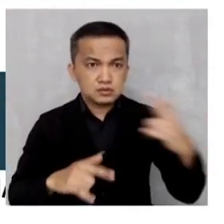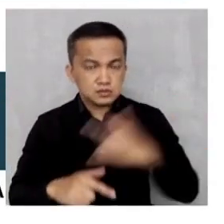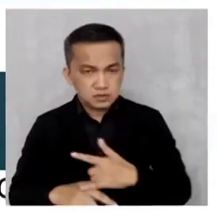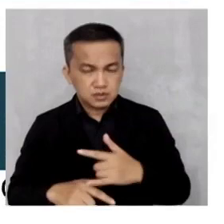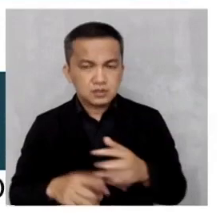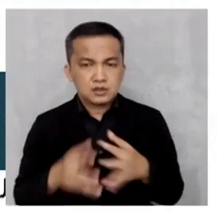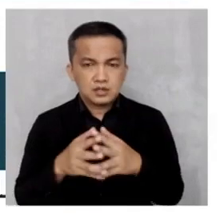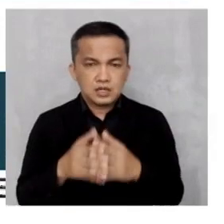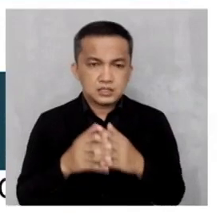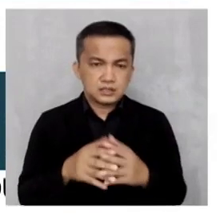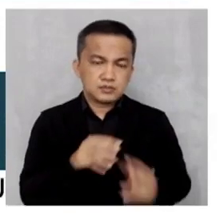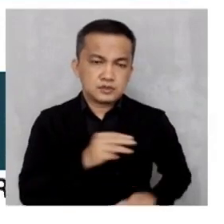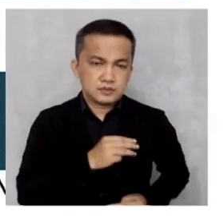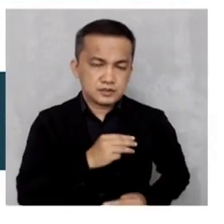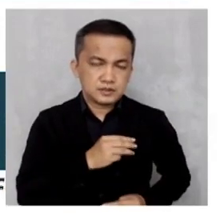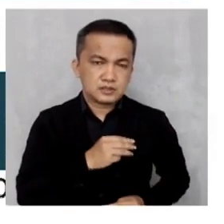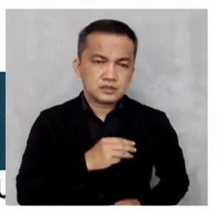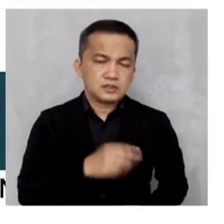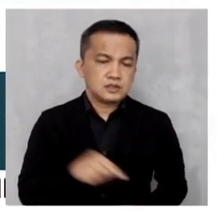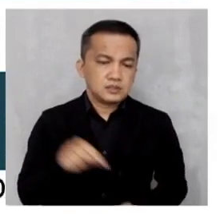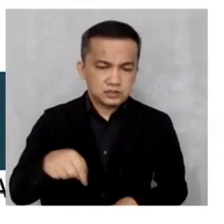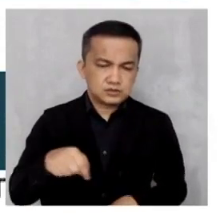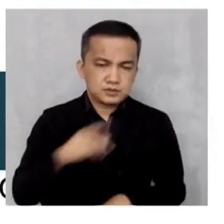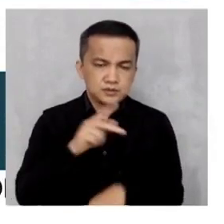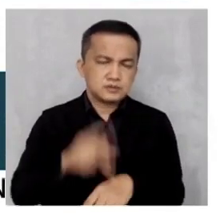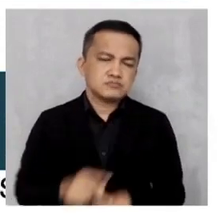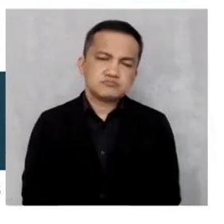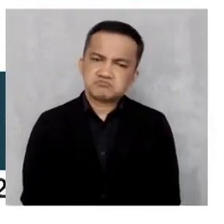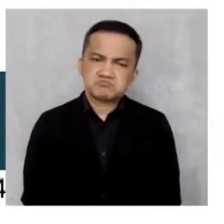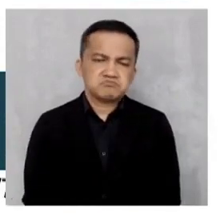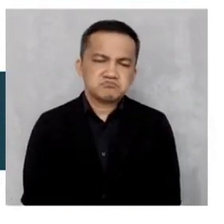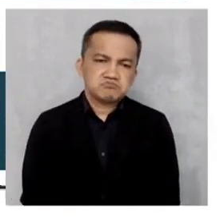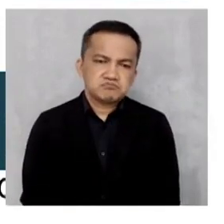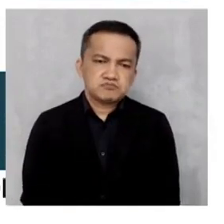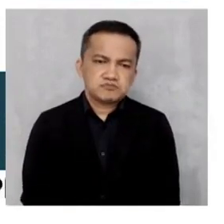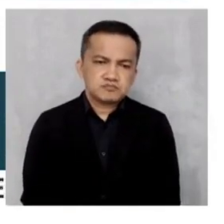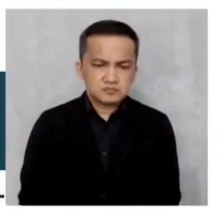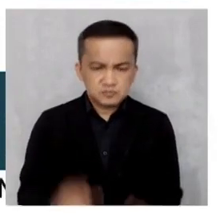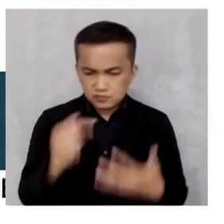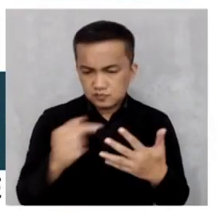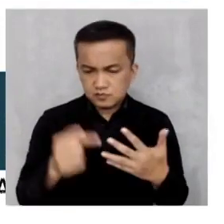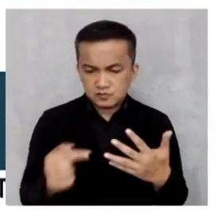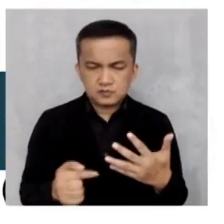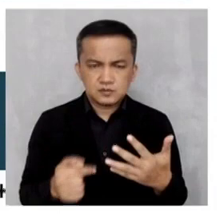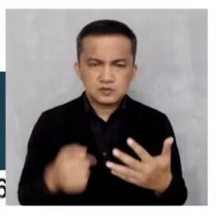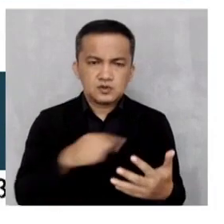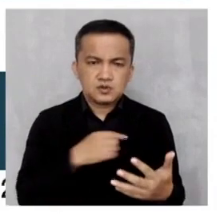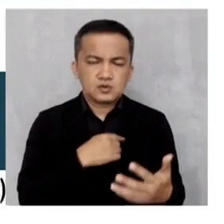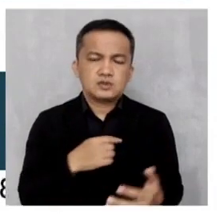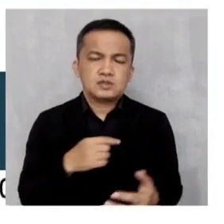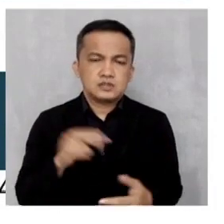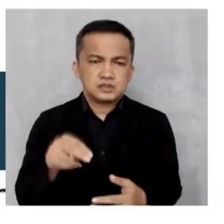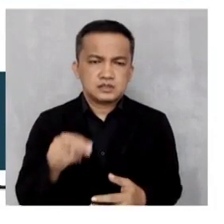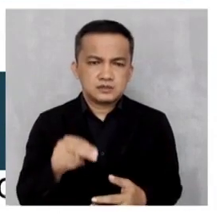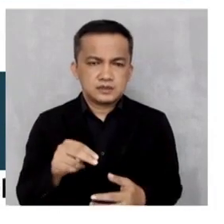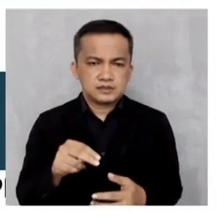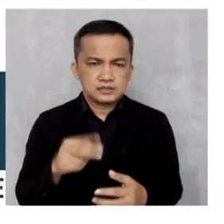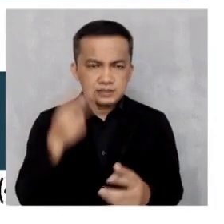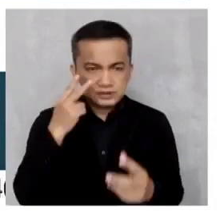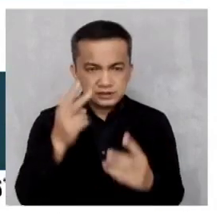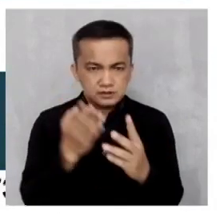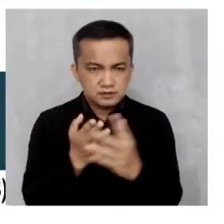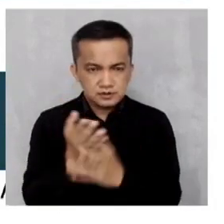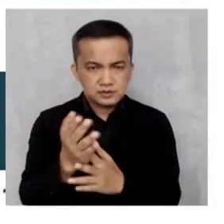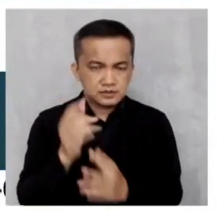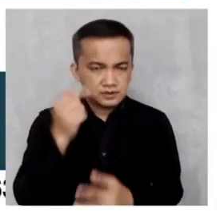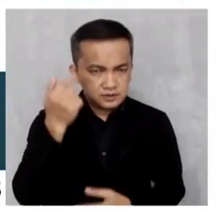American military aircraft here in the Philippines? So all of these things, we need transparency in